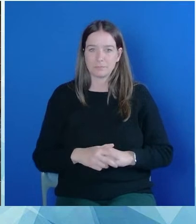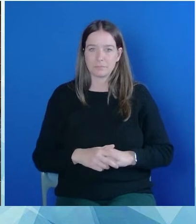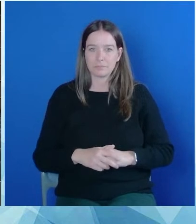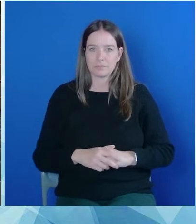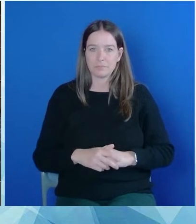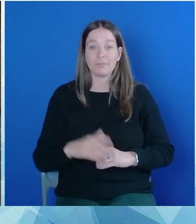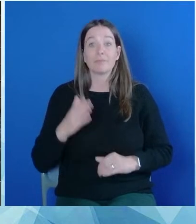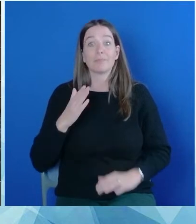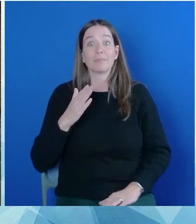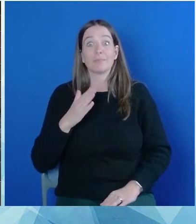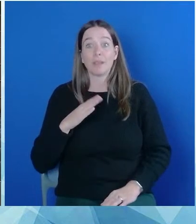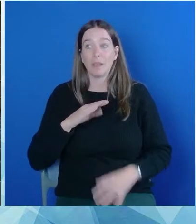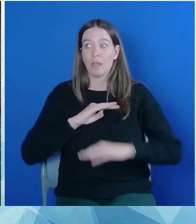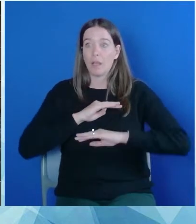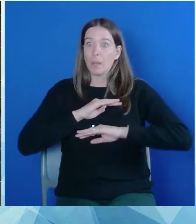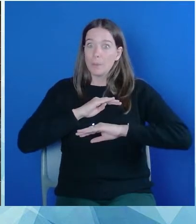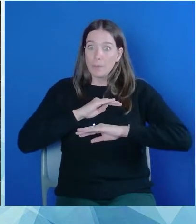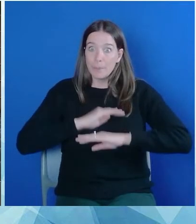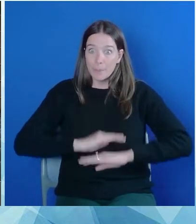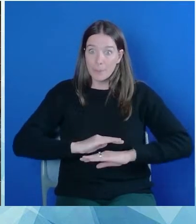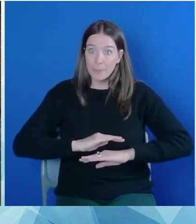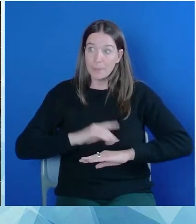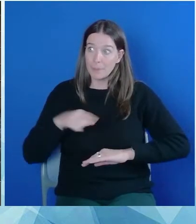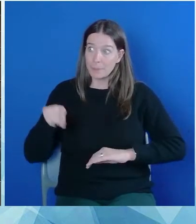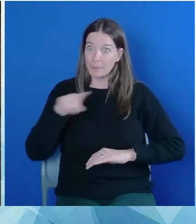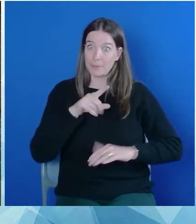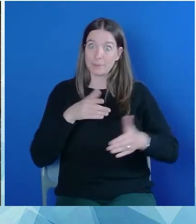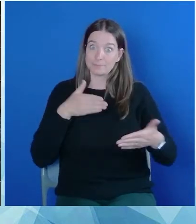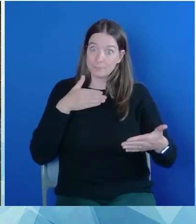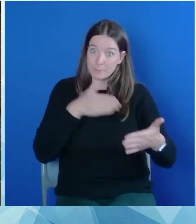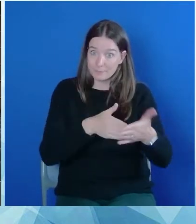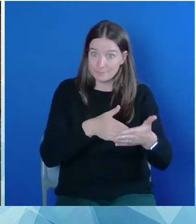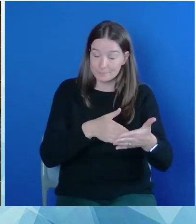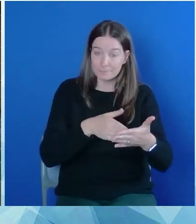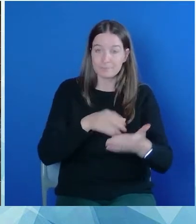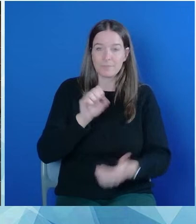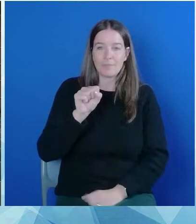I'm so happy and relieved that you have voted to oppose 1402.